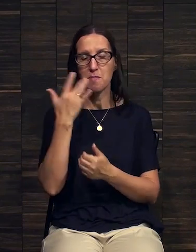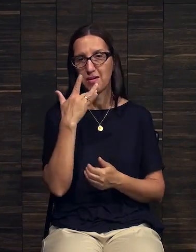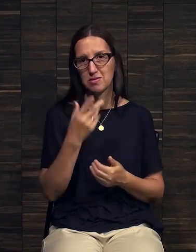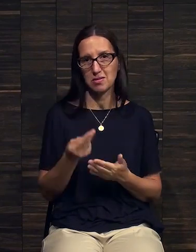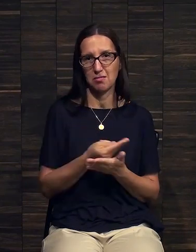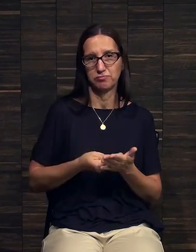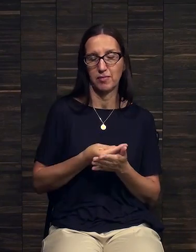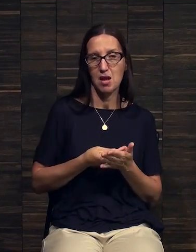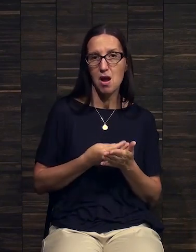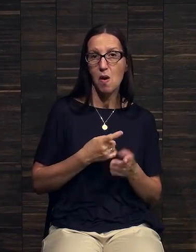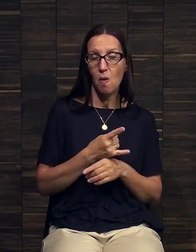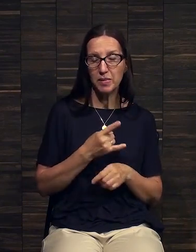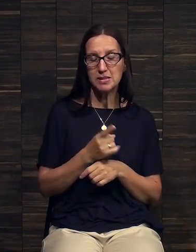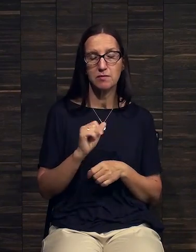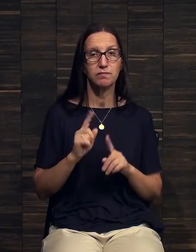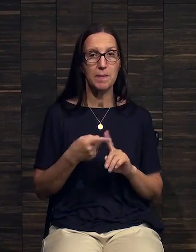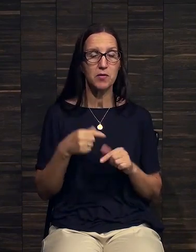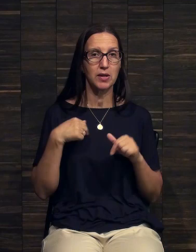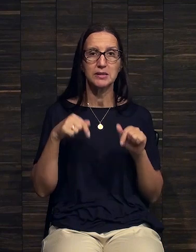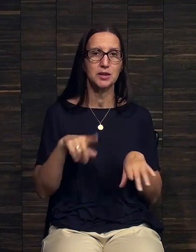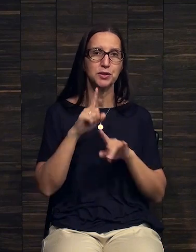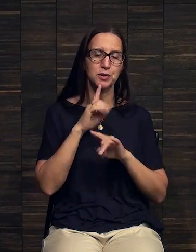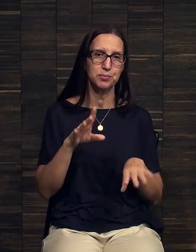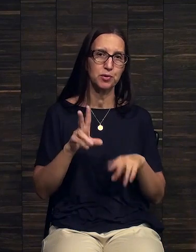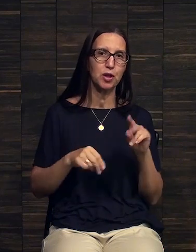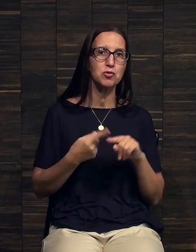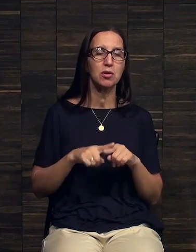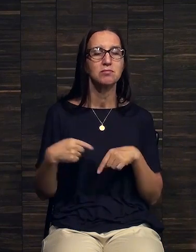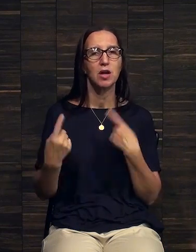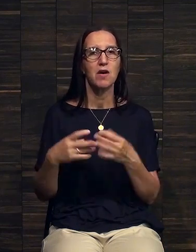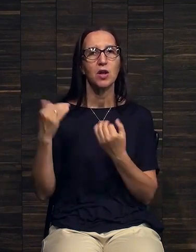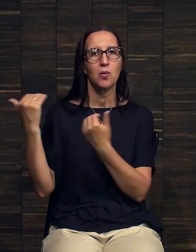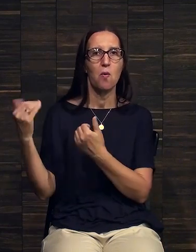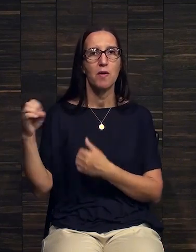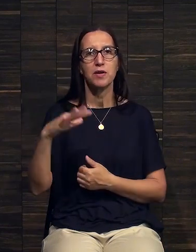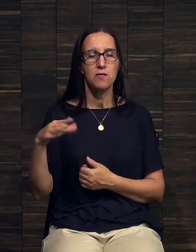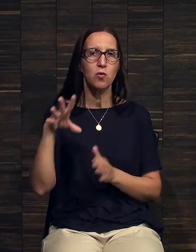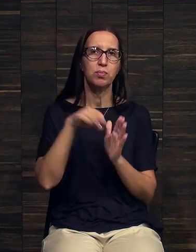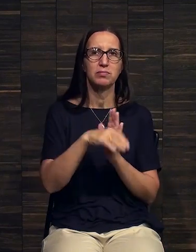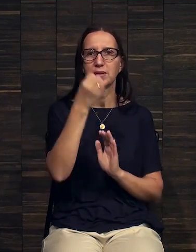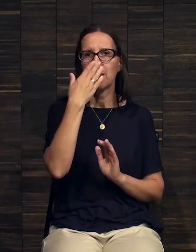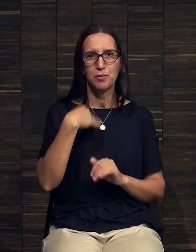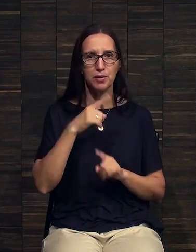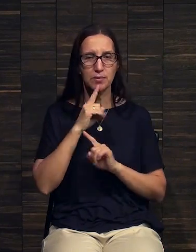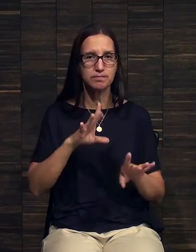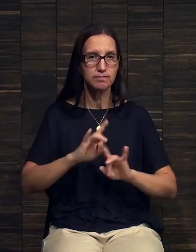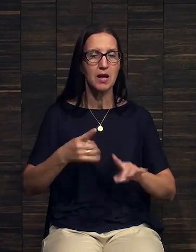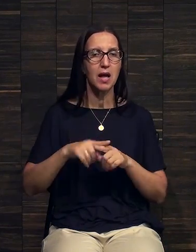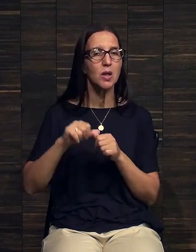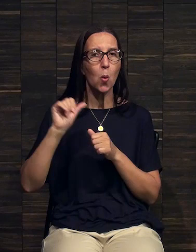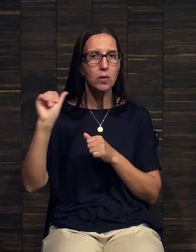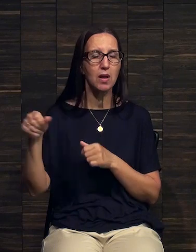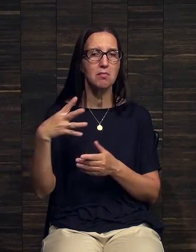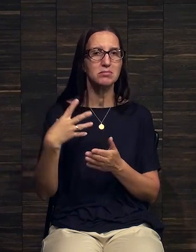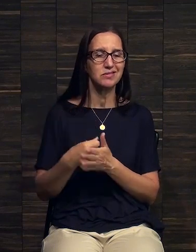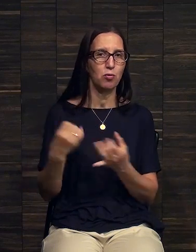describe American comic books, first of all. And I will not touch Europe and Japan.